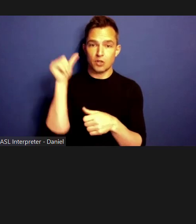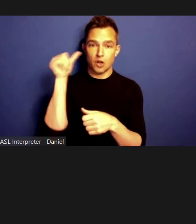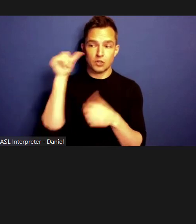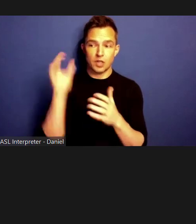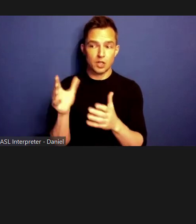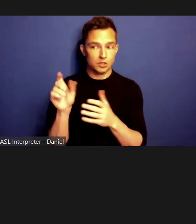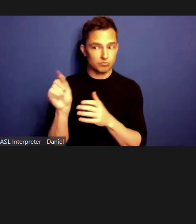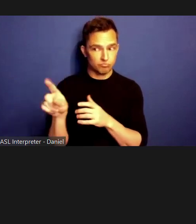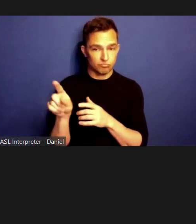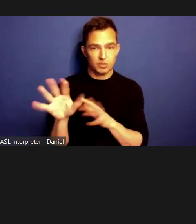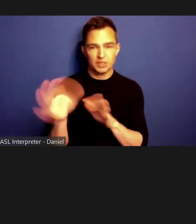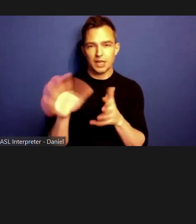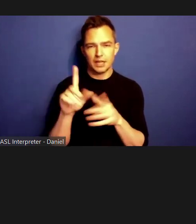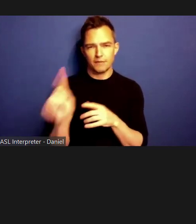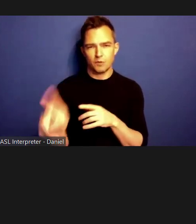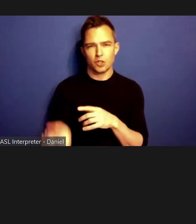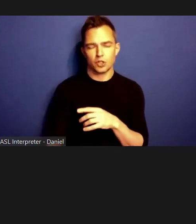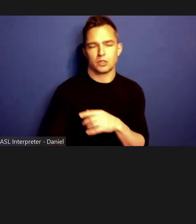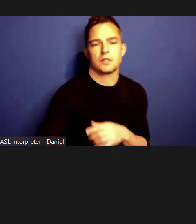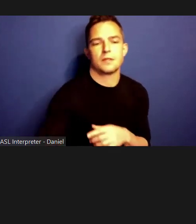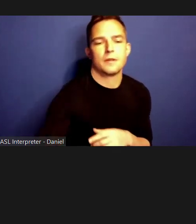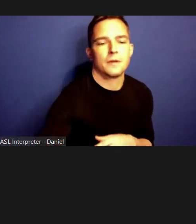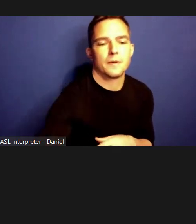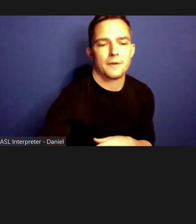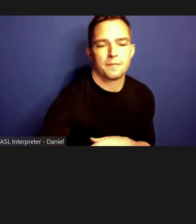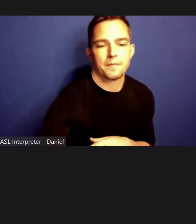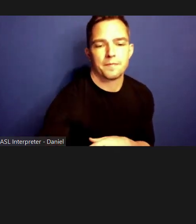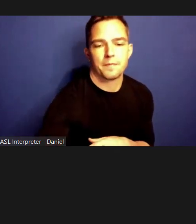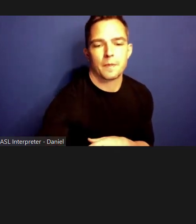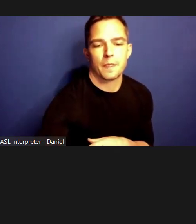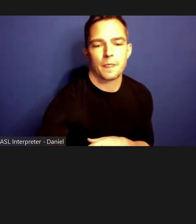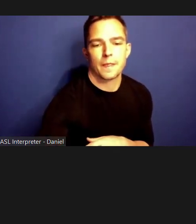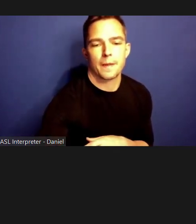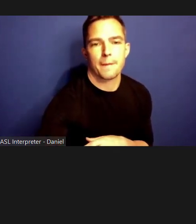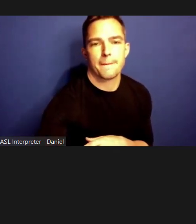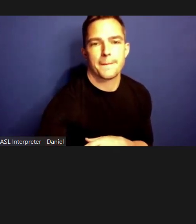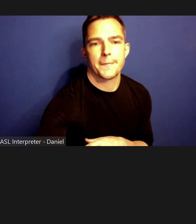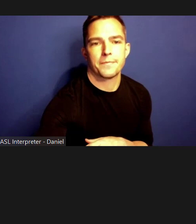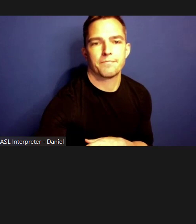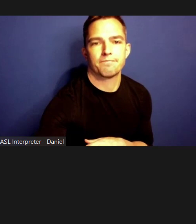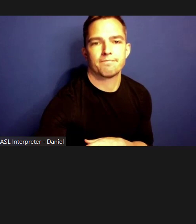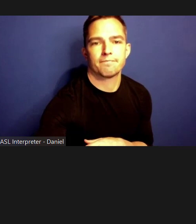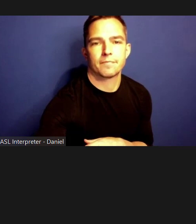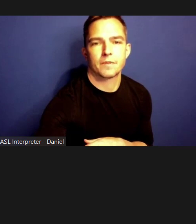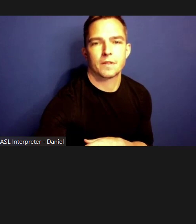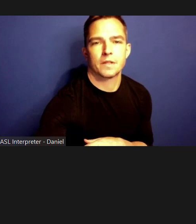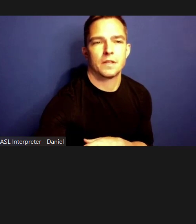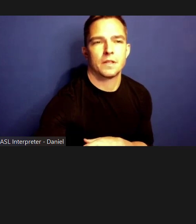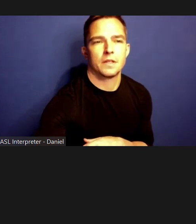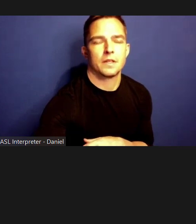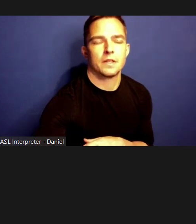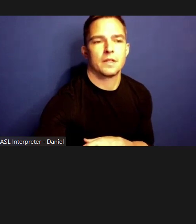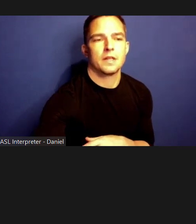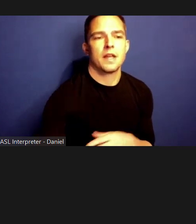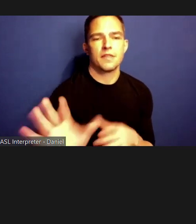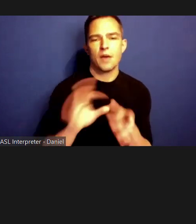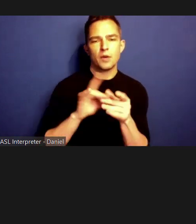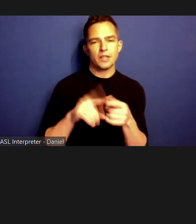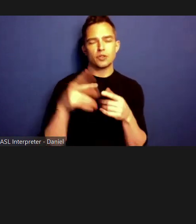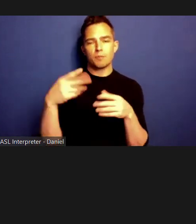of a question. And that is really relates to that protocol that William